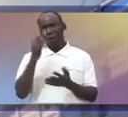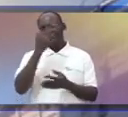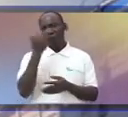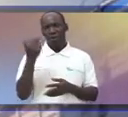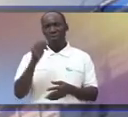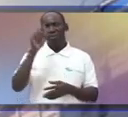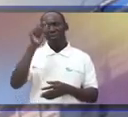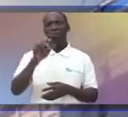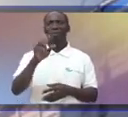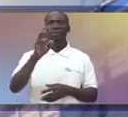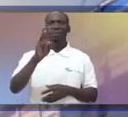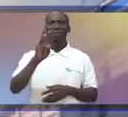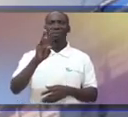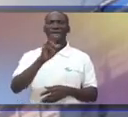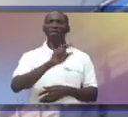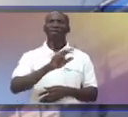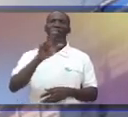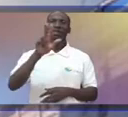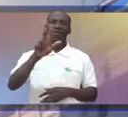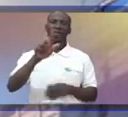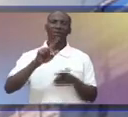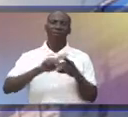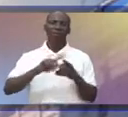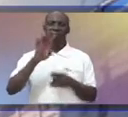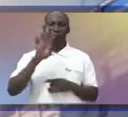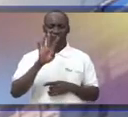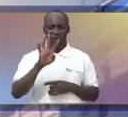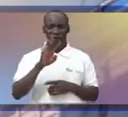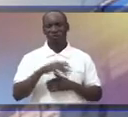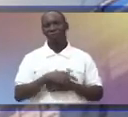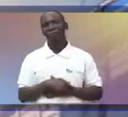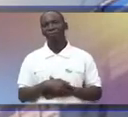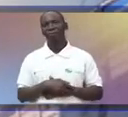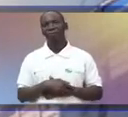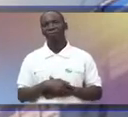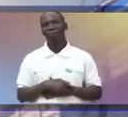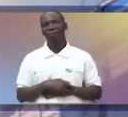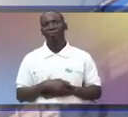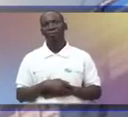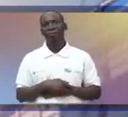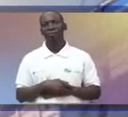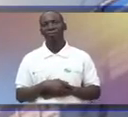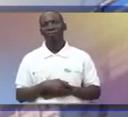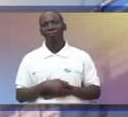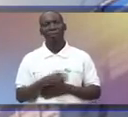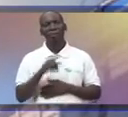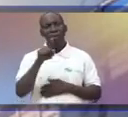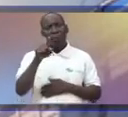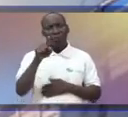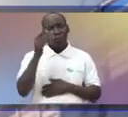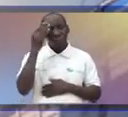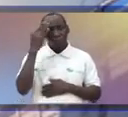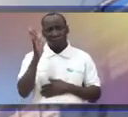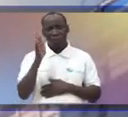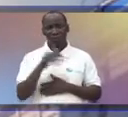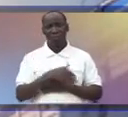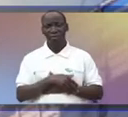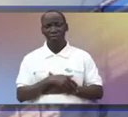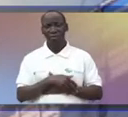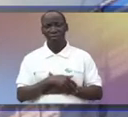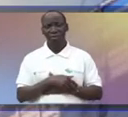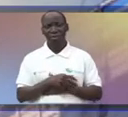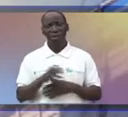6, verses 3 and 4. I read. Or do you not know that